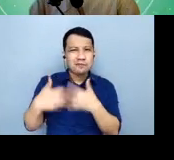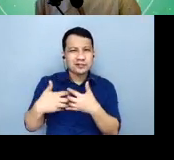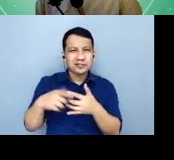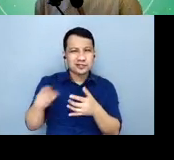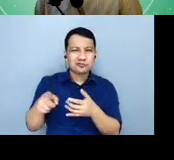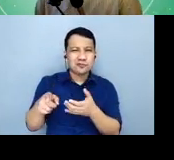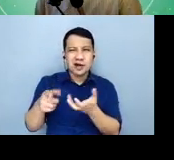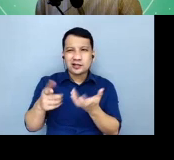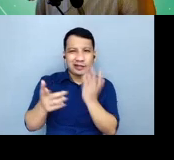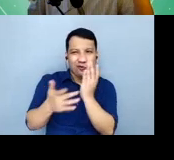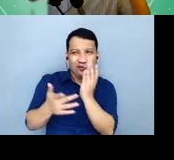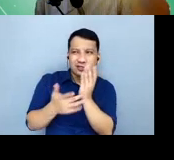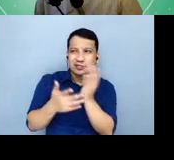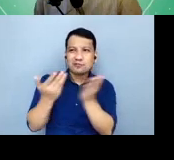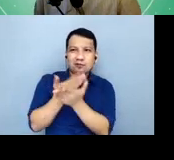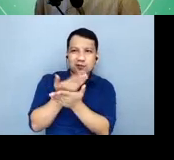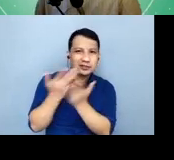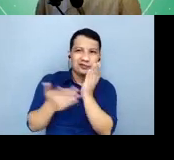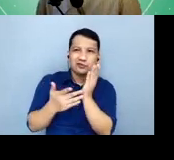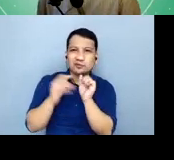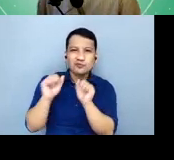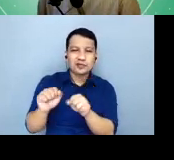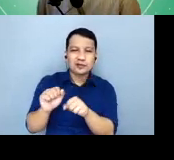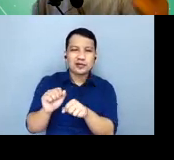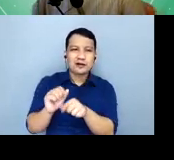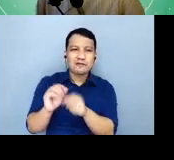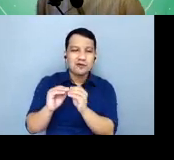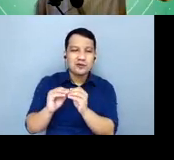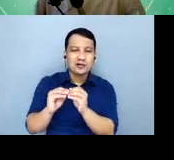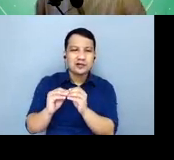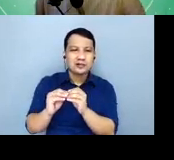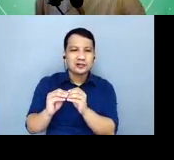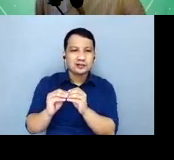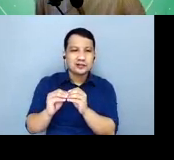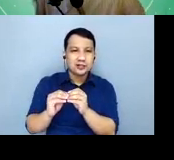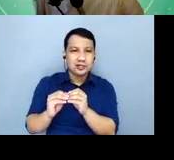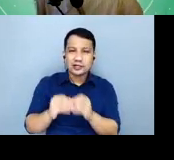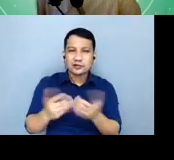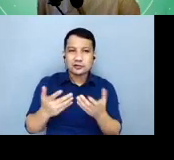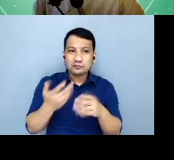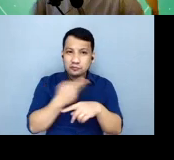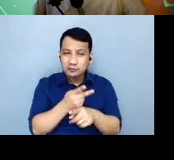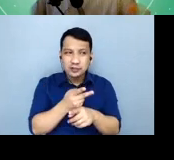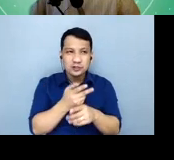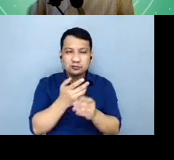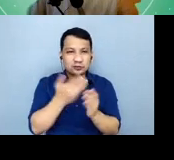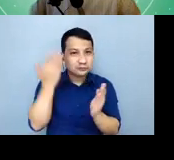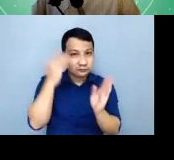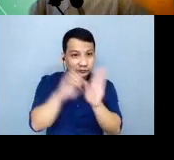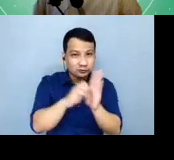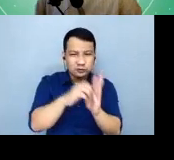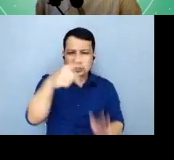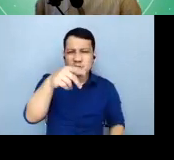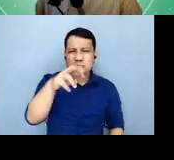that one of the ways that you can address, especially in terms of prototyping products and designs, is by taking advantage